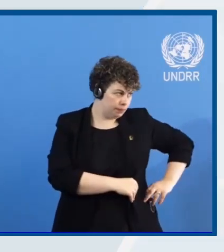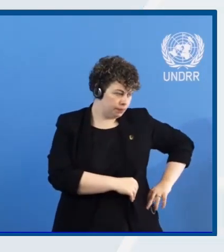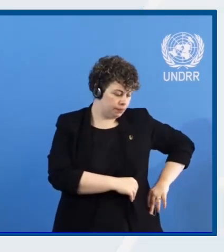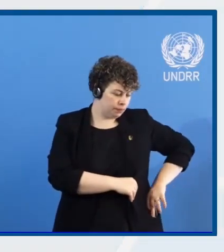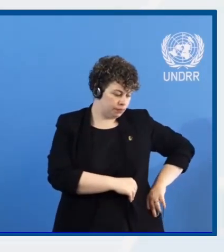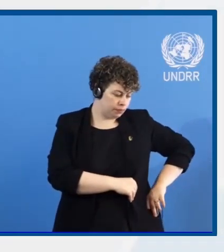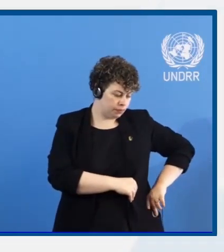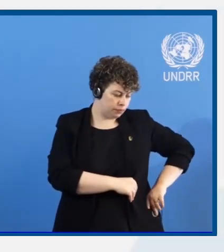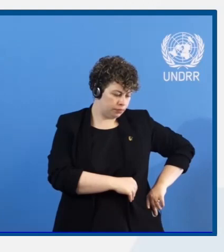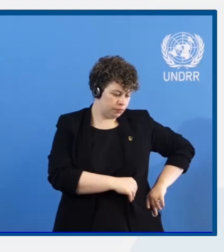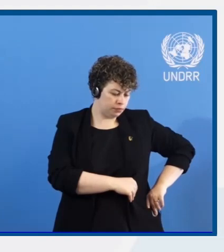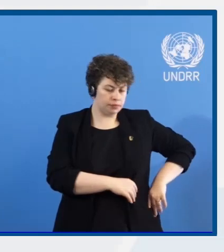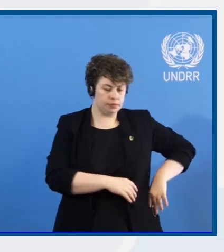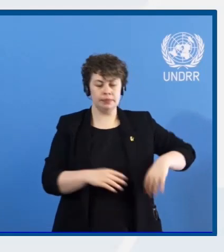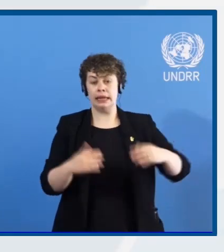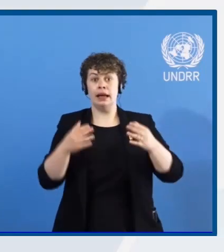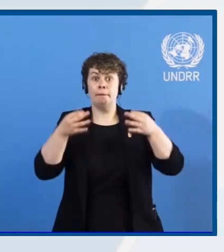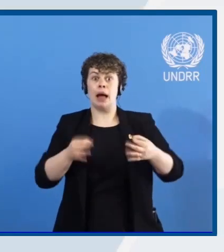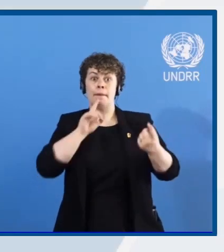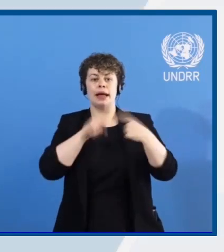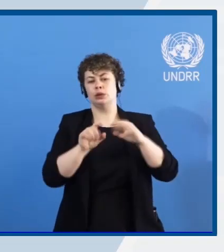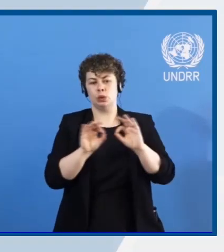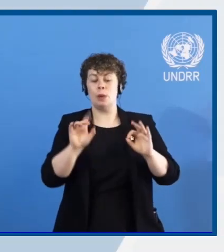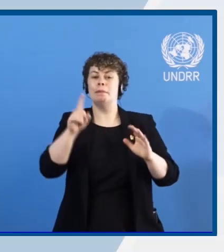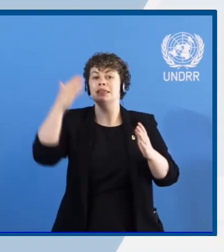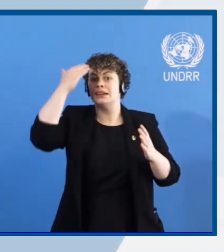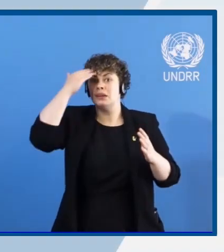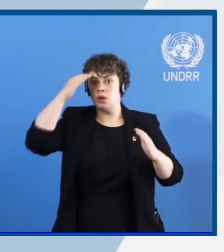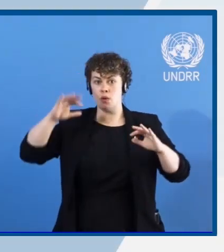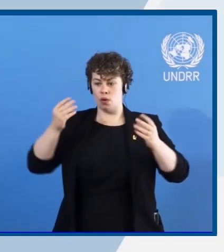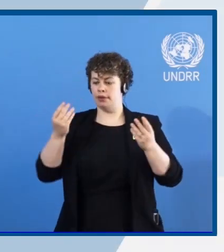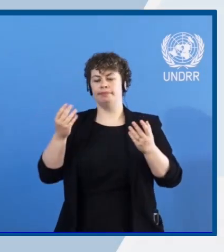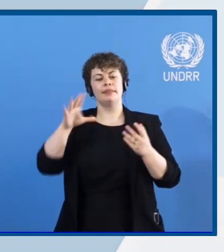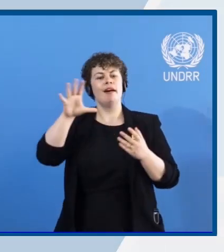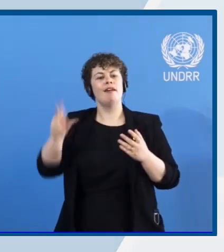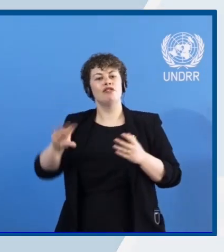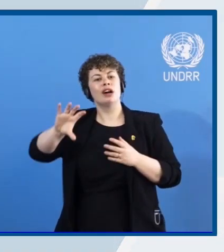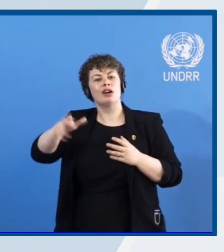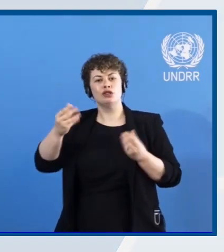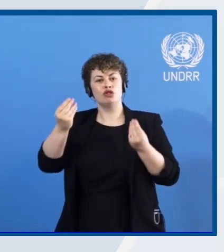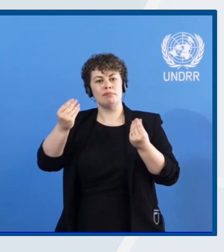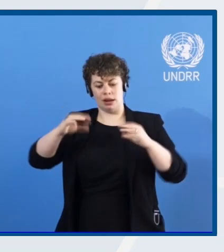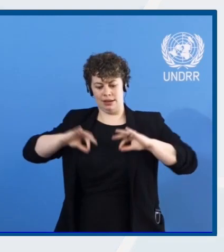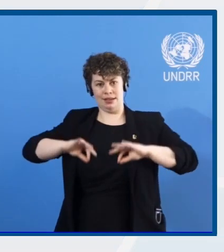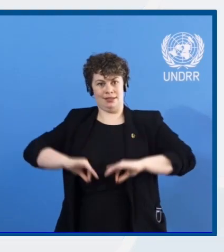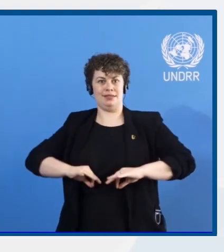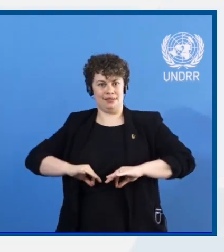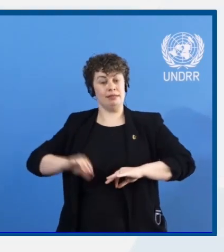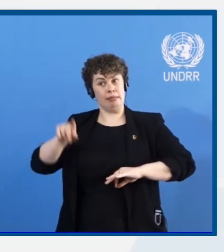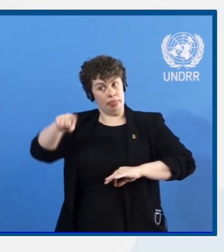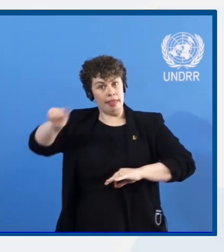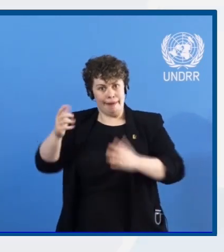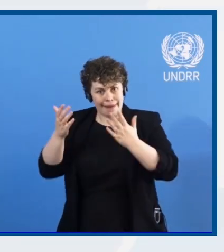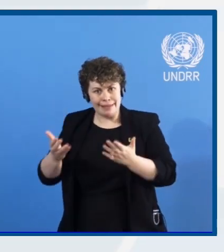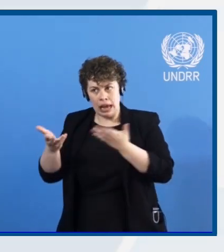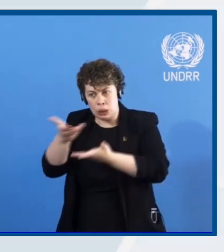that I know that the finance ministers, especially finance ministers of Africa, are working on this, because this climate